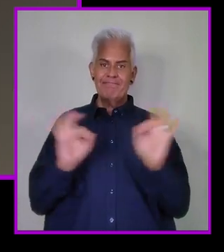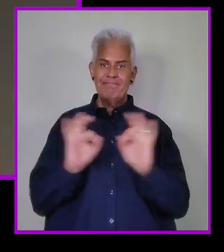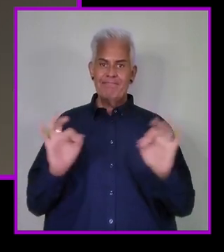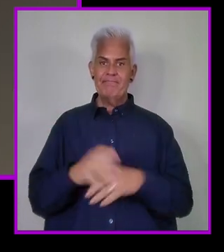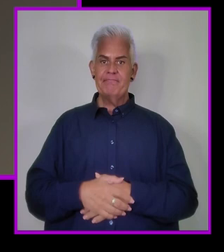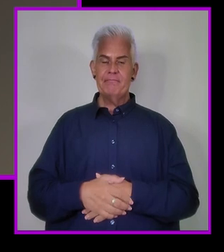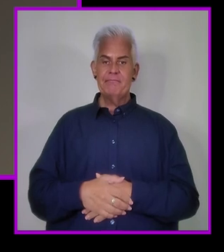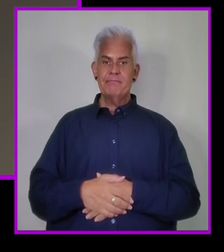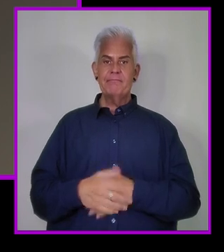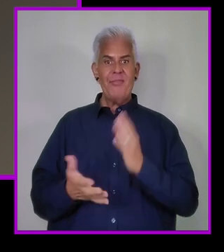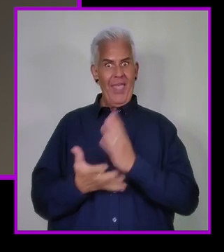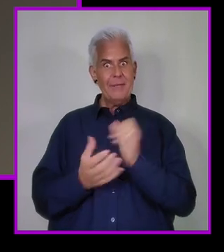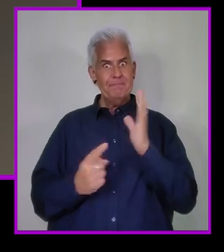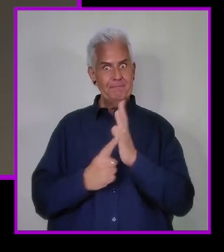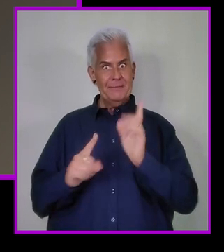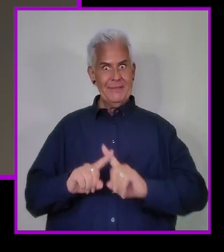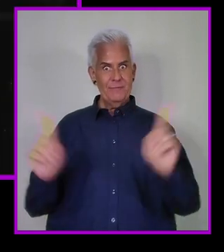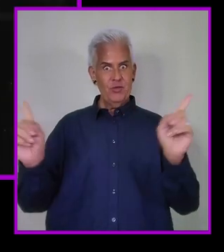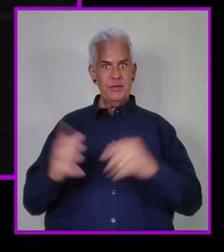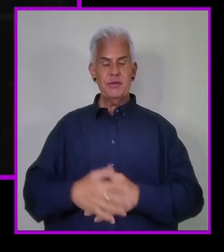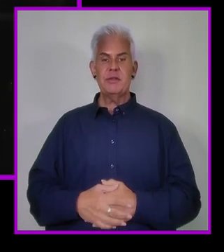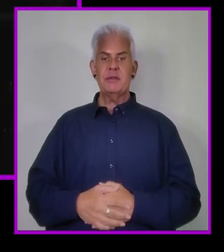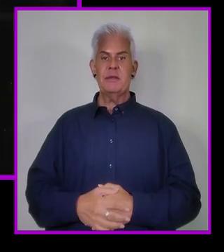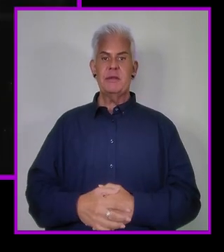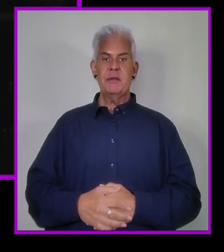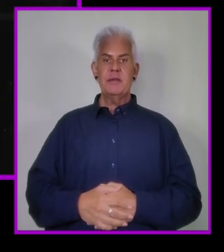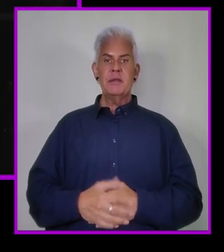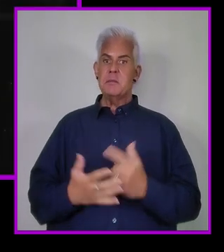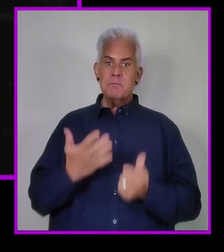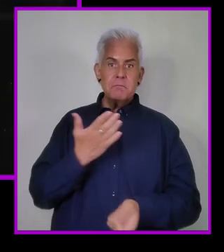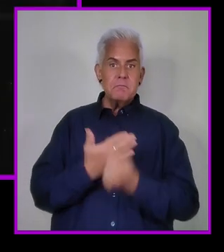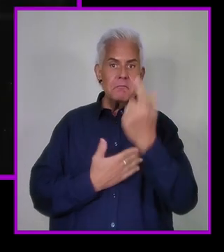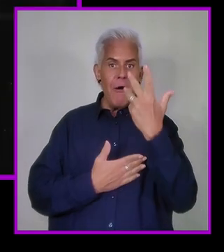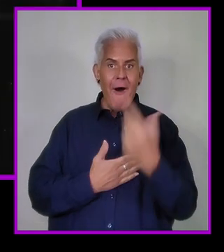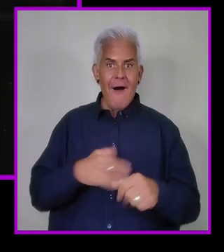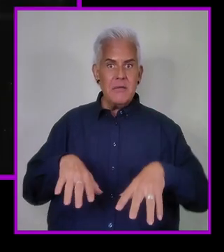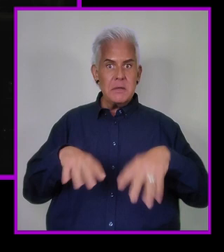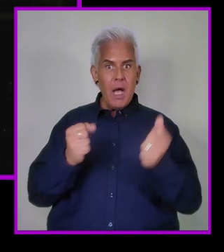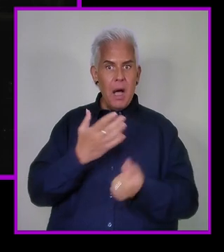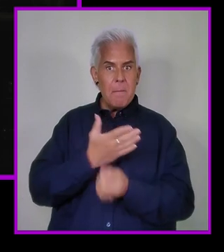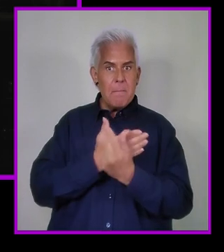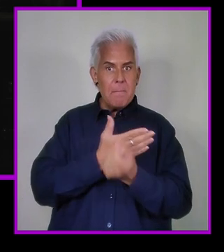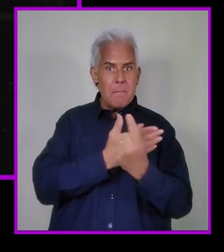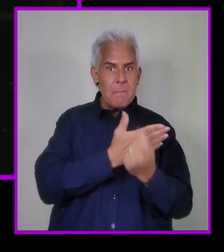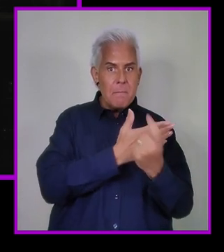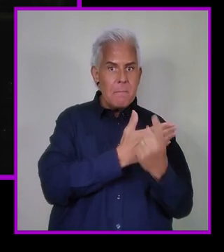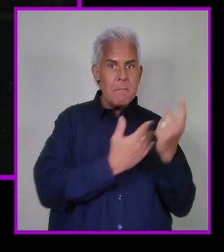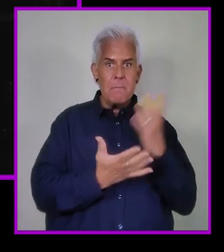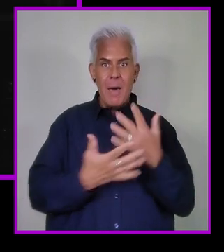beforehand. And I think that's the key difference. And so those opportunities are emerging now, and that's really exciting.